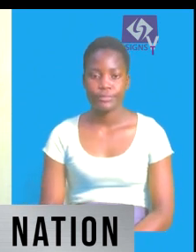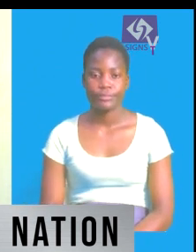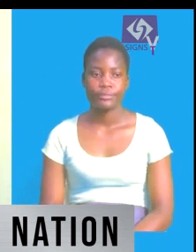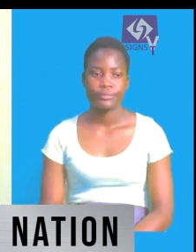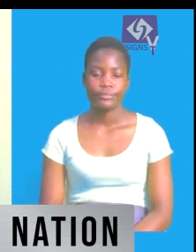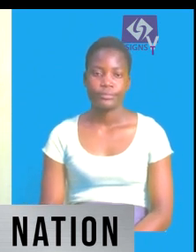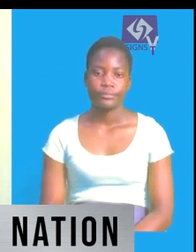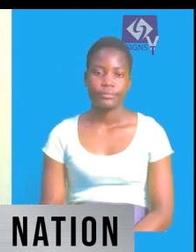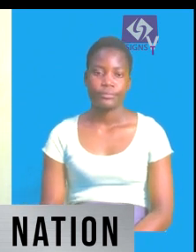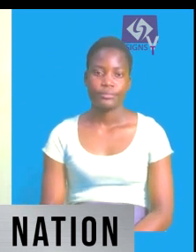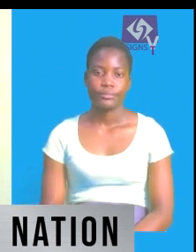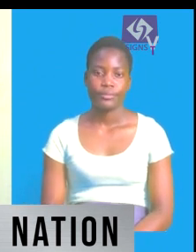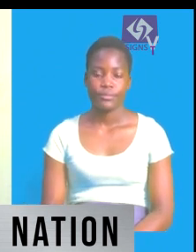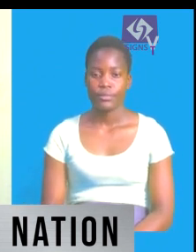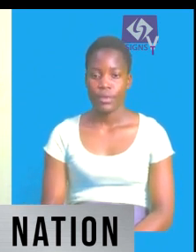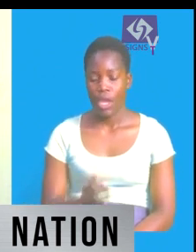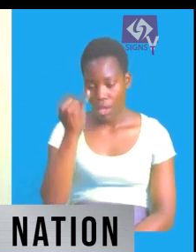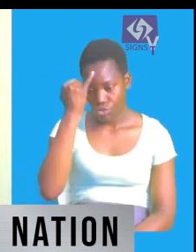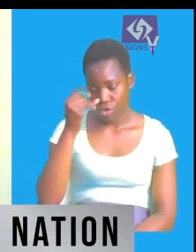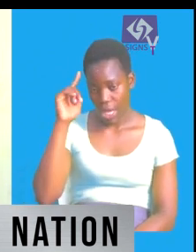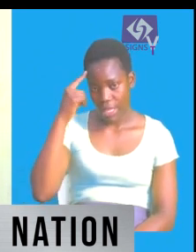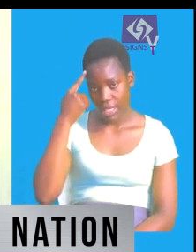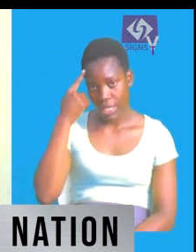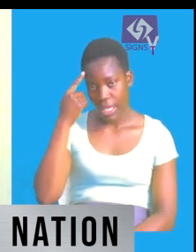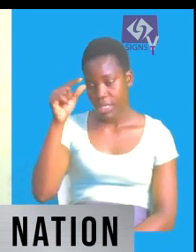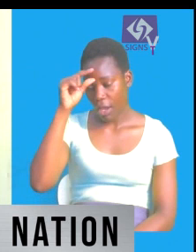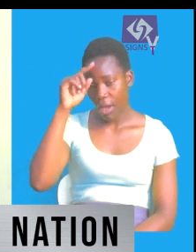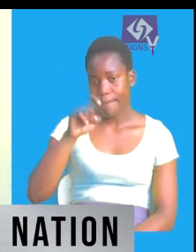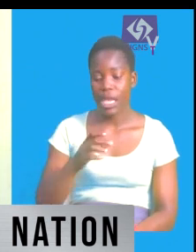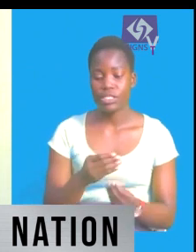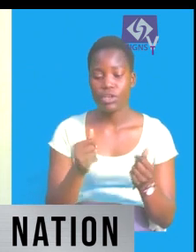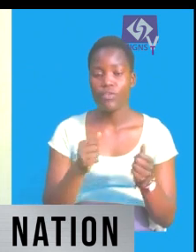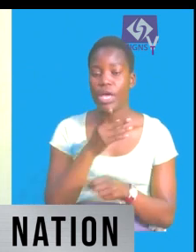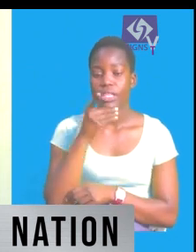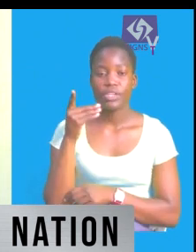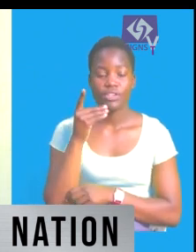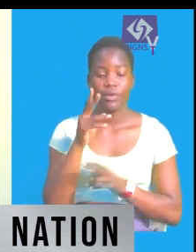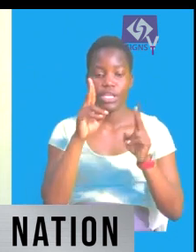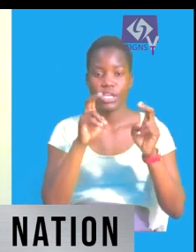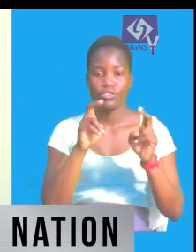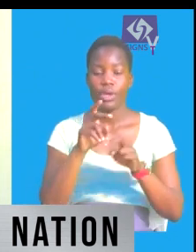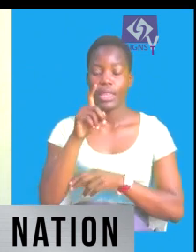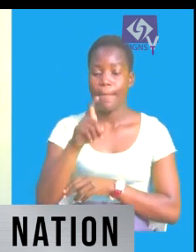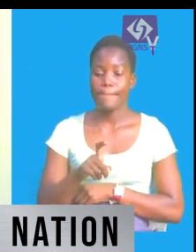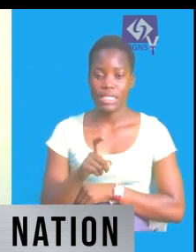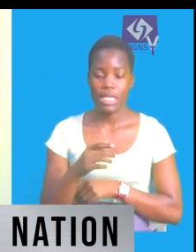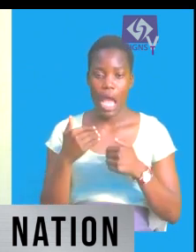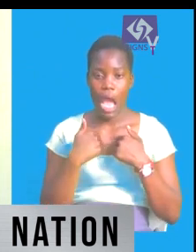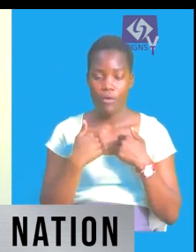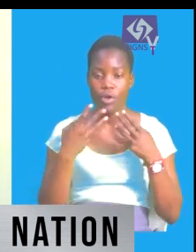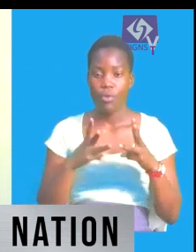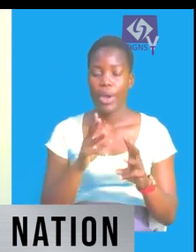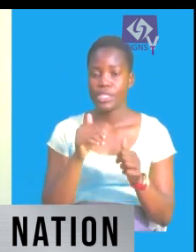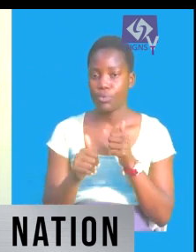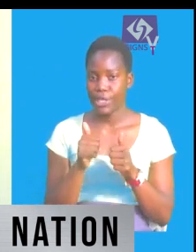Yes. John, I think the government should address the drought issue, and they should come up with measures that